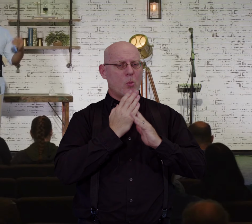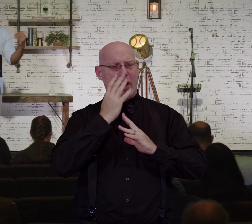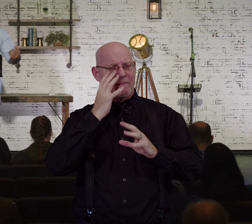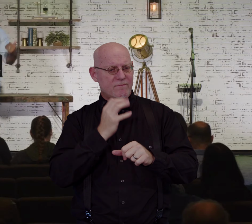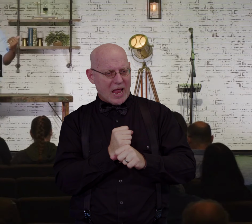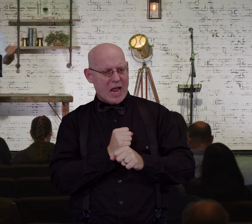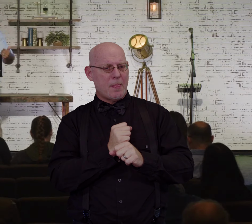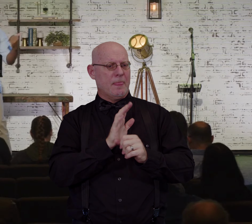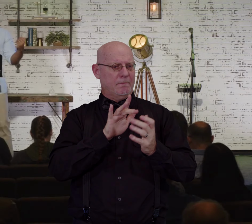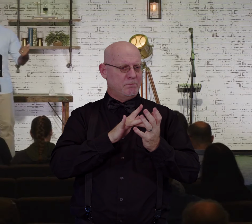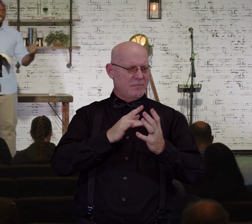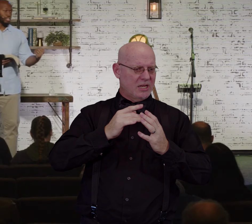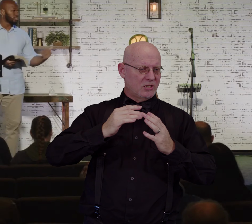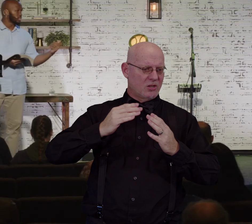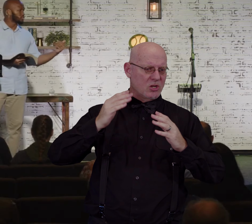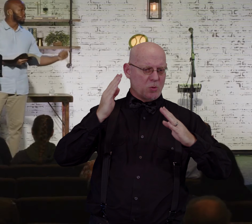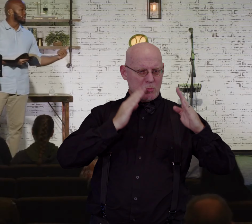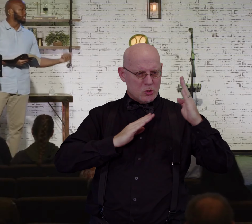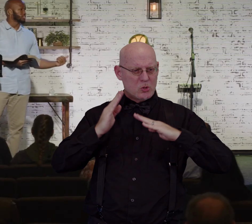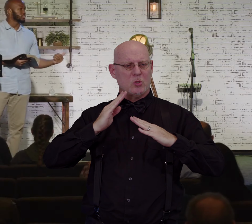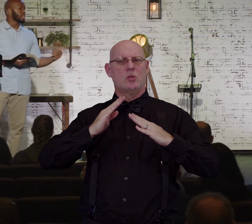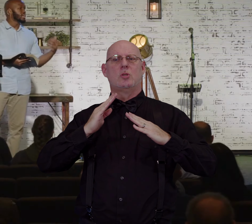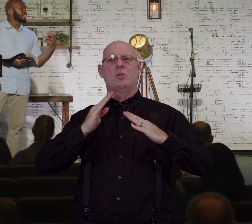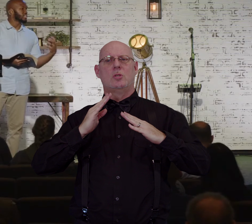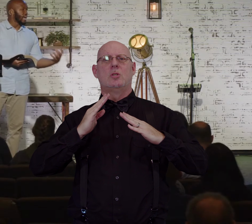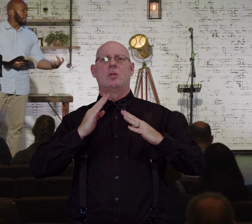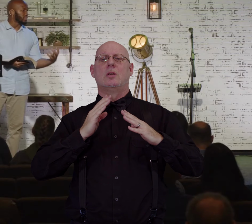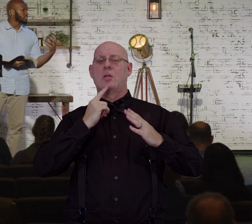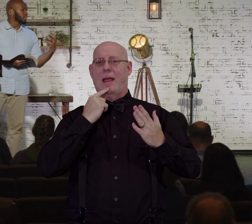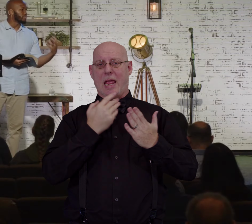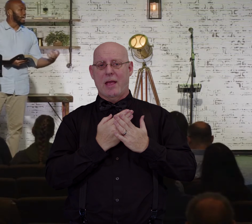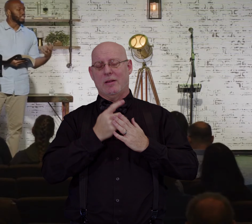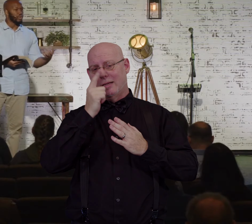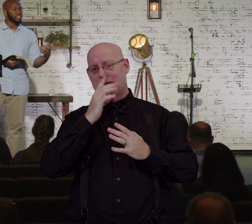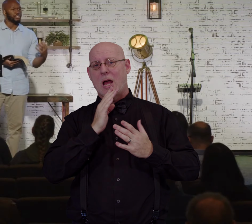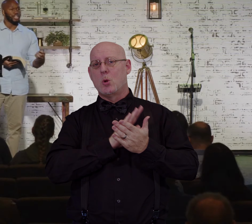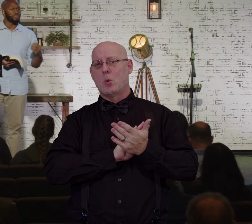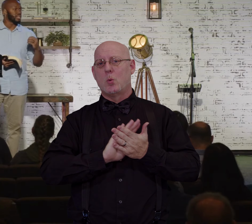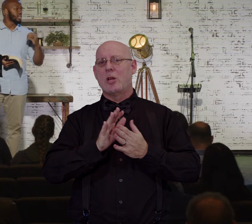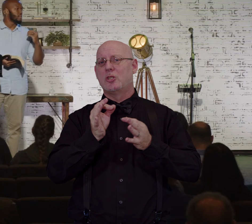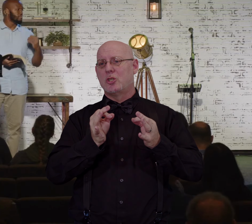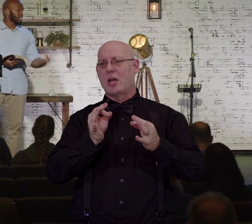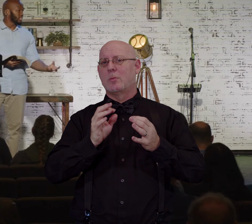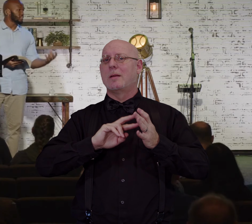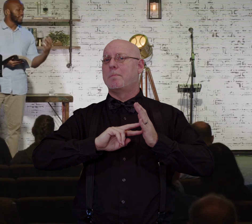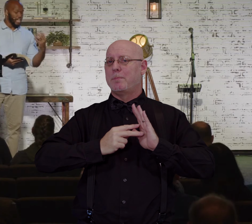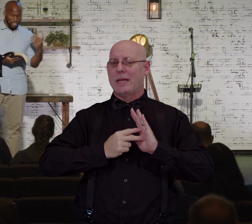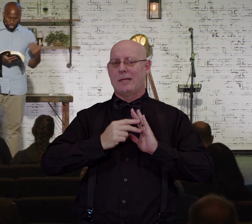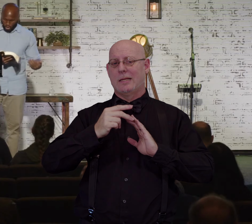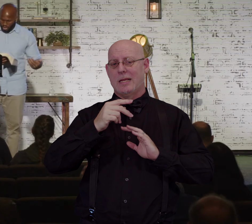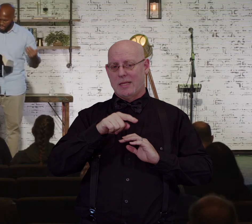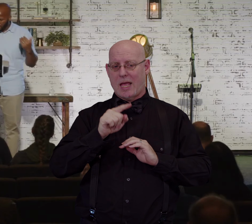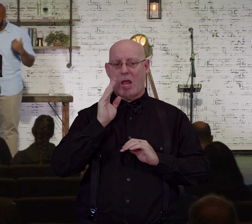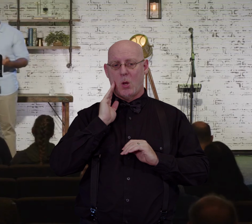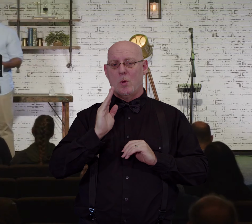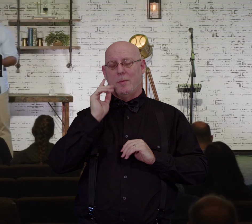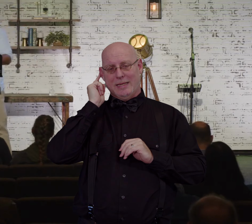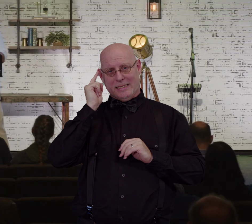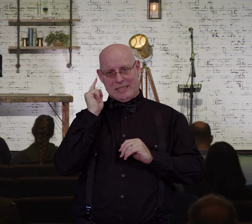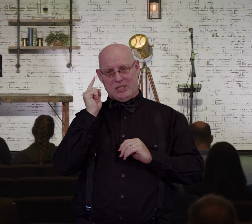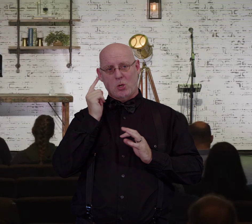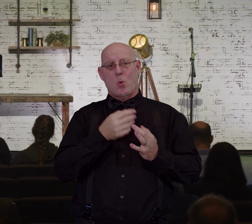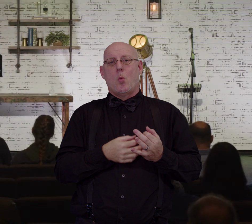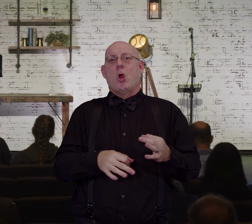faith in the midst of persecution and tribulations is evidence of God's righteous judgment, meaning they are going to be